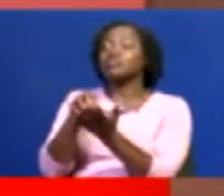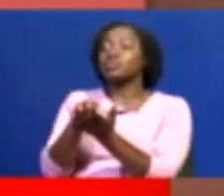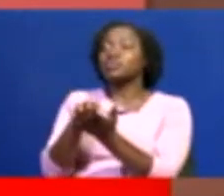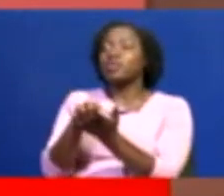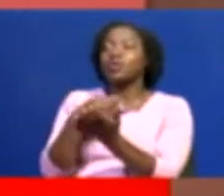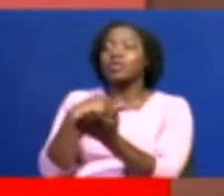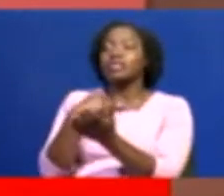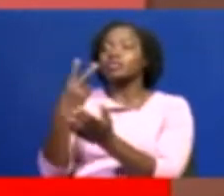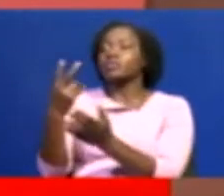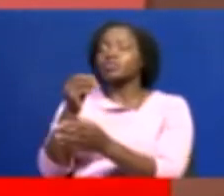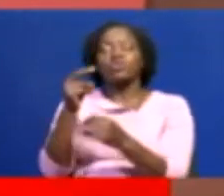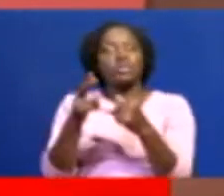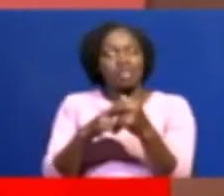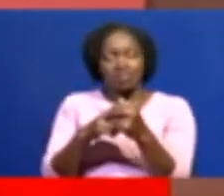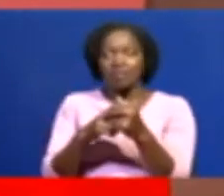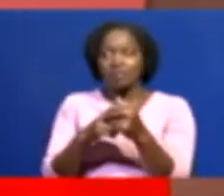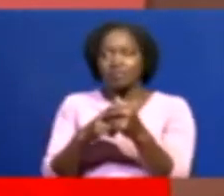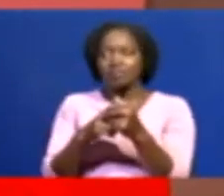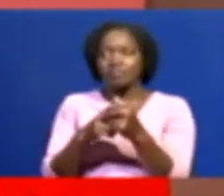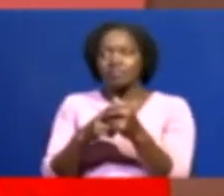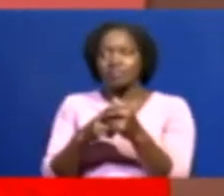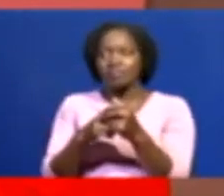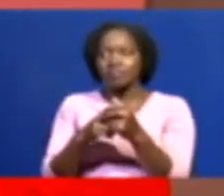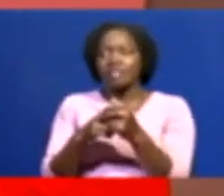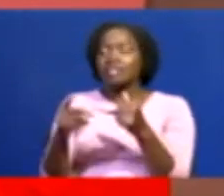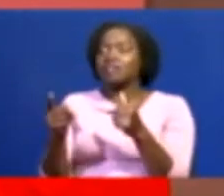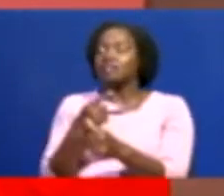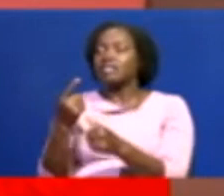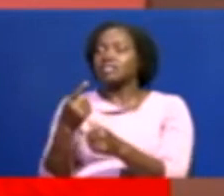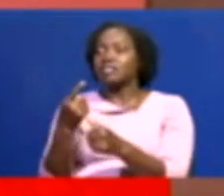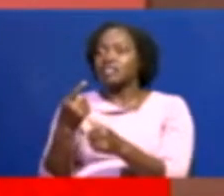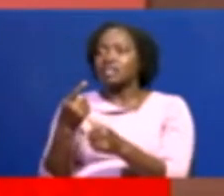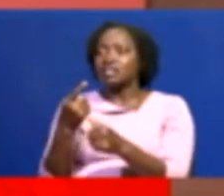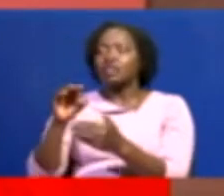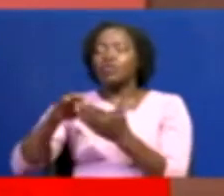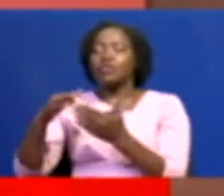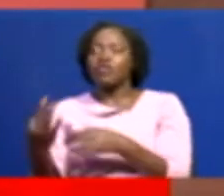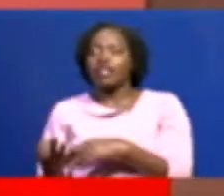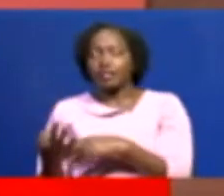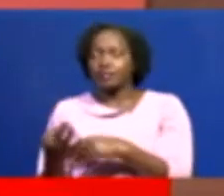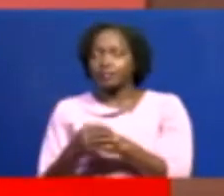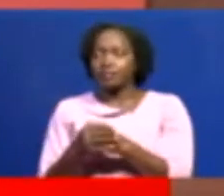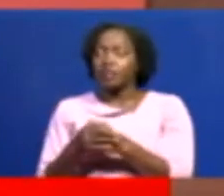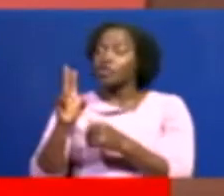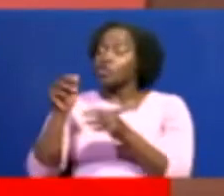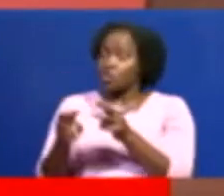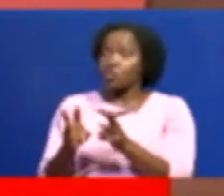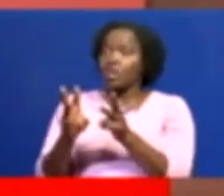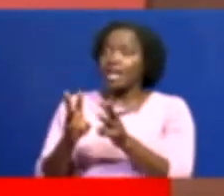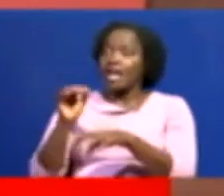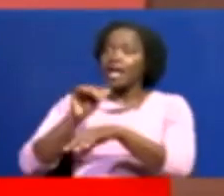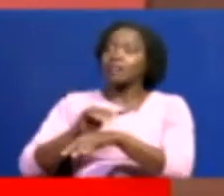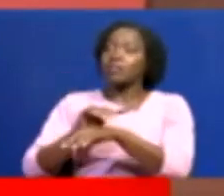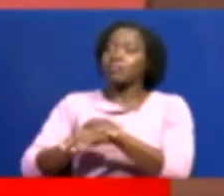in 2007. Okay. And first of all, we got it wrong. There's no way a proper